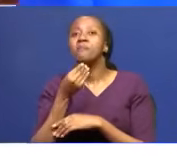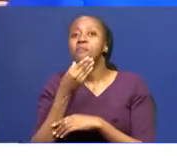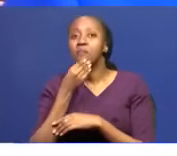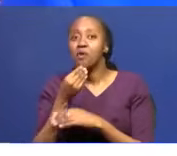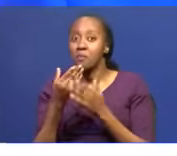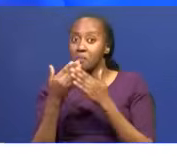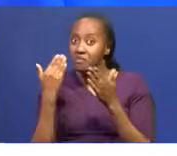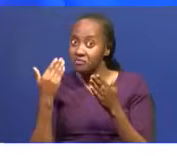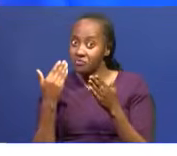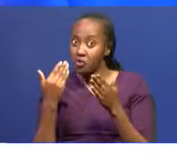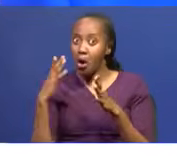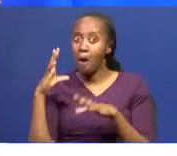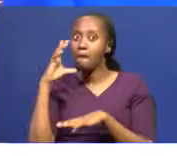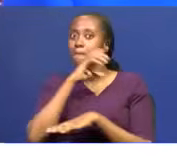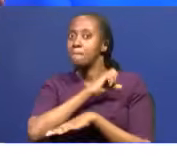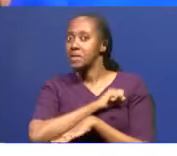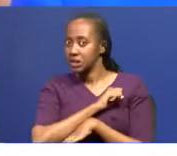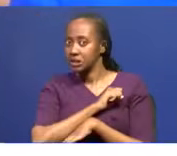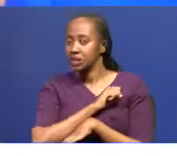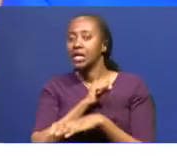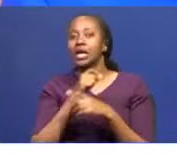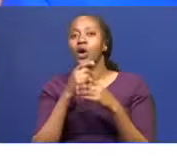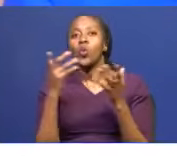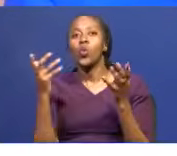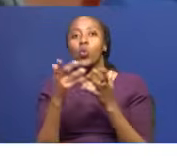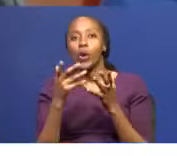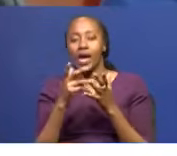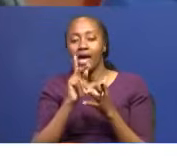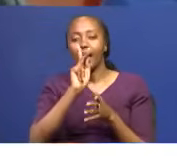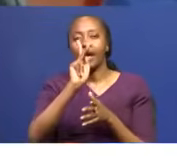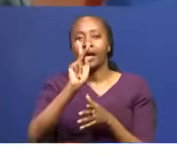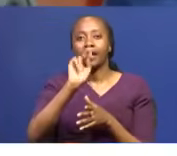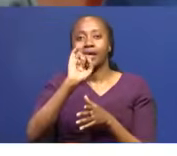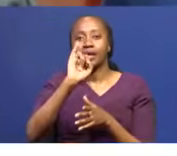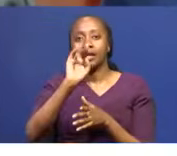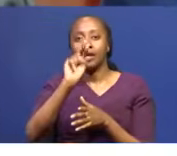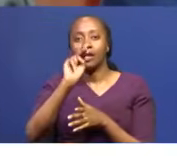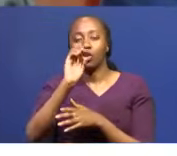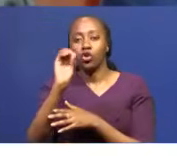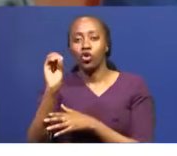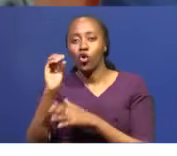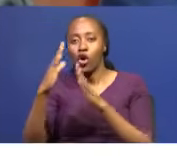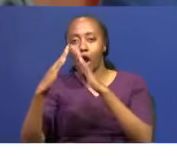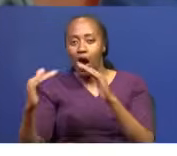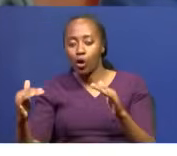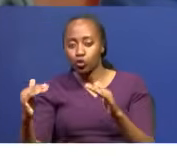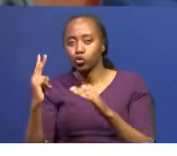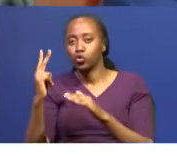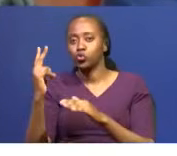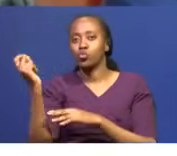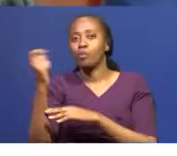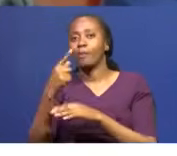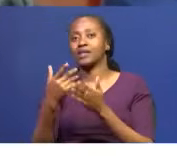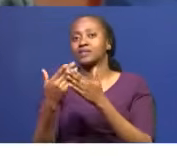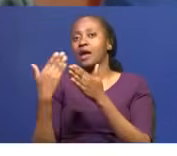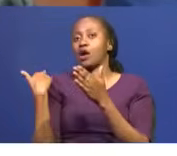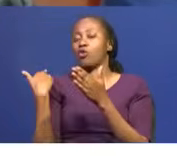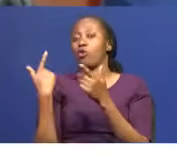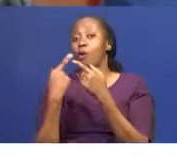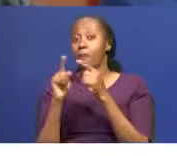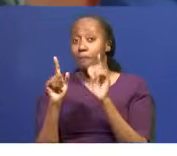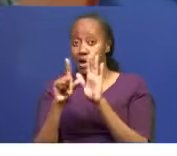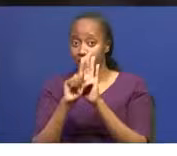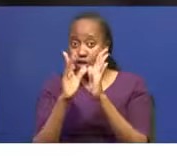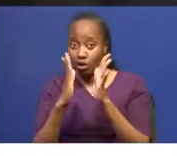previously been reported missing at his Kino house over 2 months ago. Through his lawyer, senior